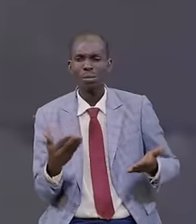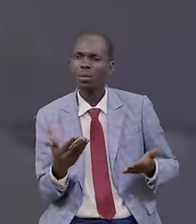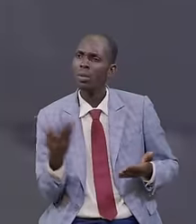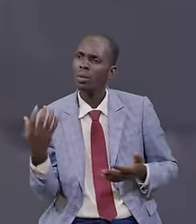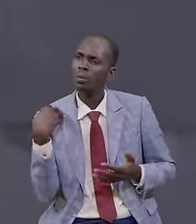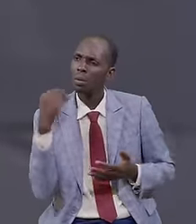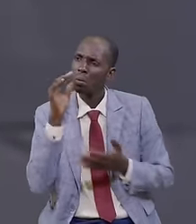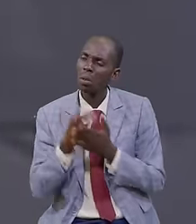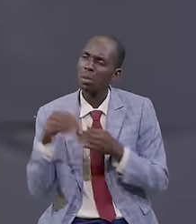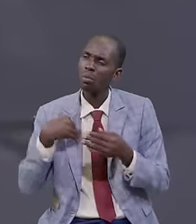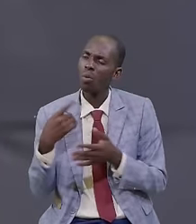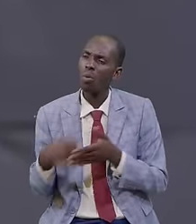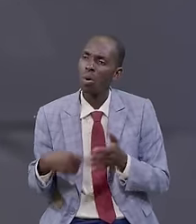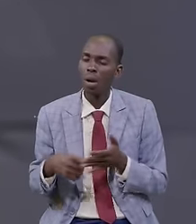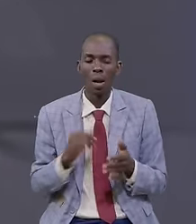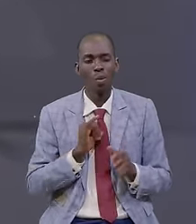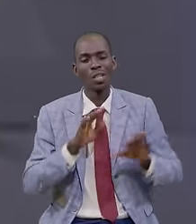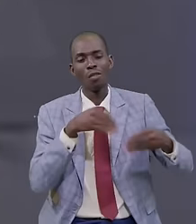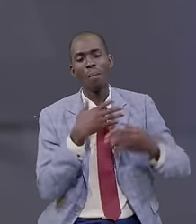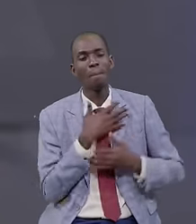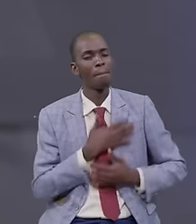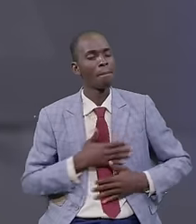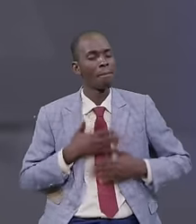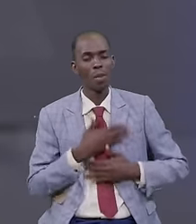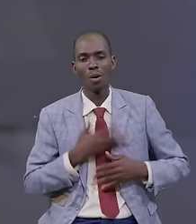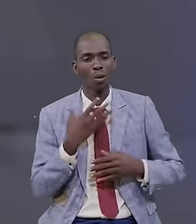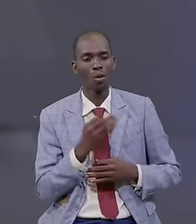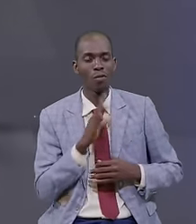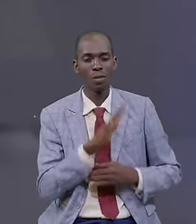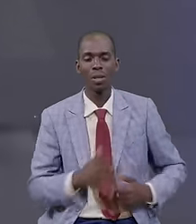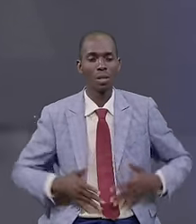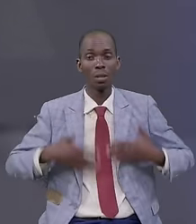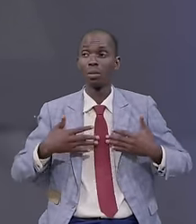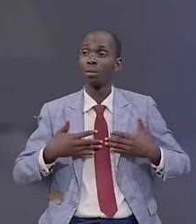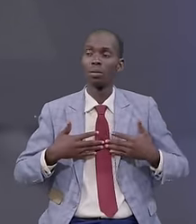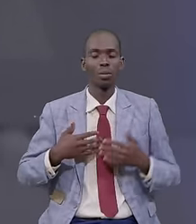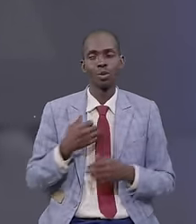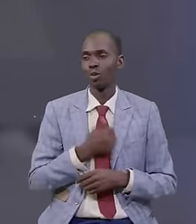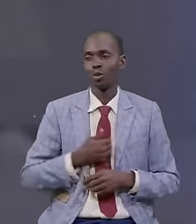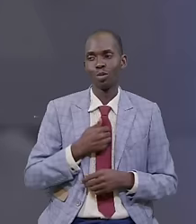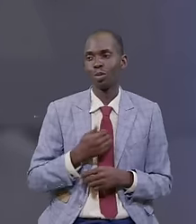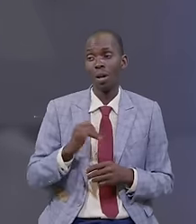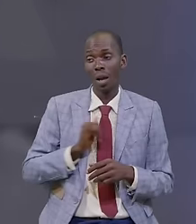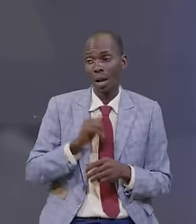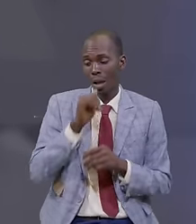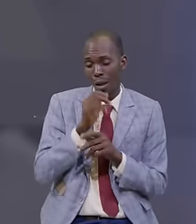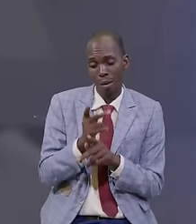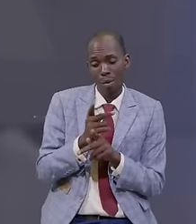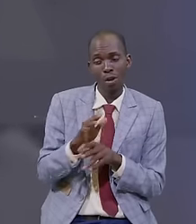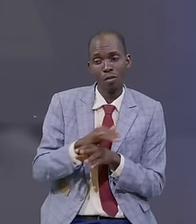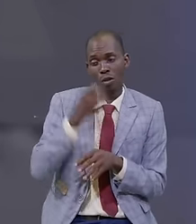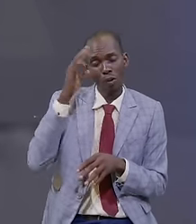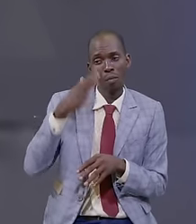is watching me and watching over my dream. If I do that, I will lose the presence,